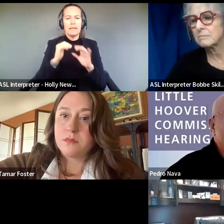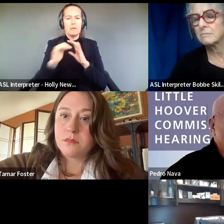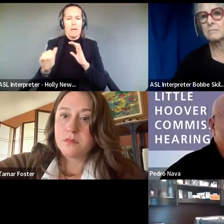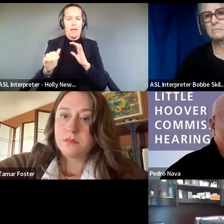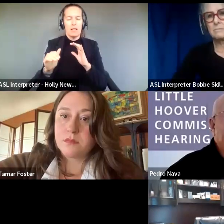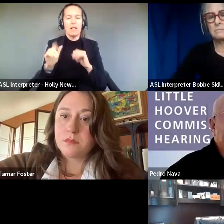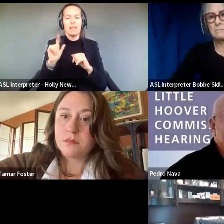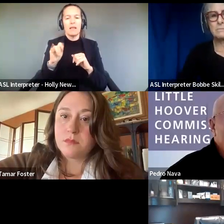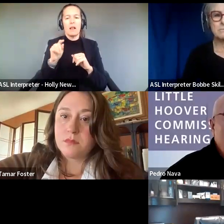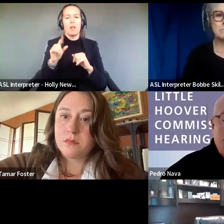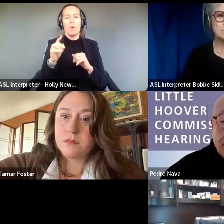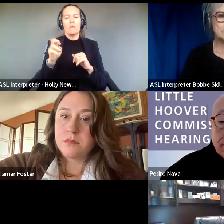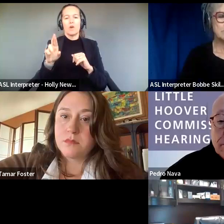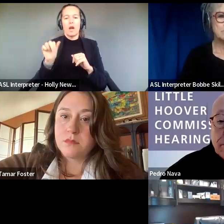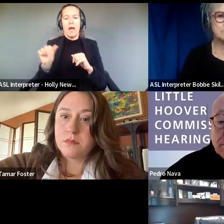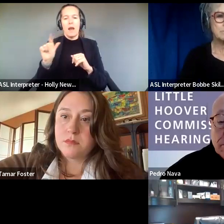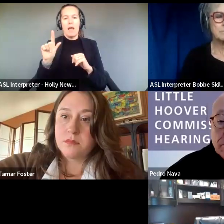at